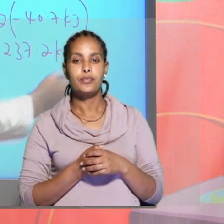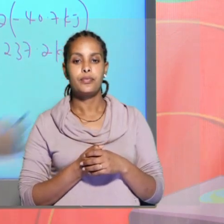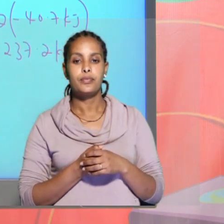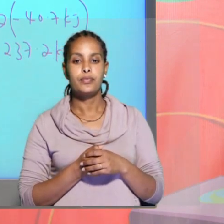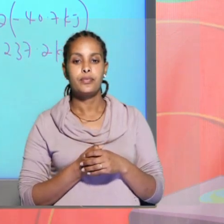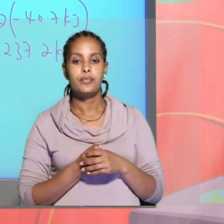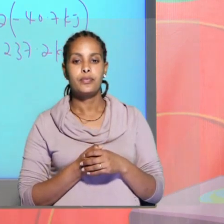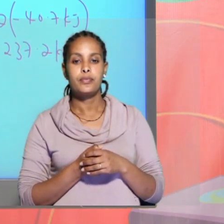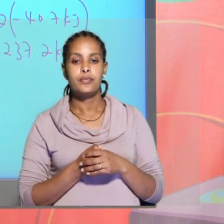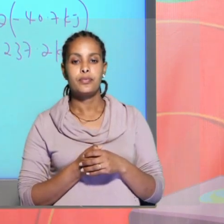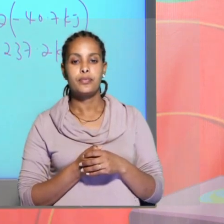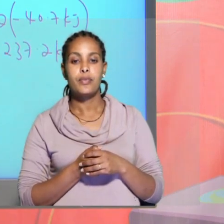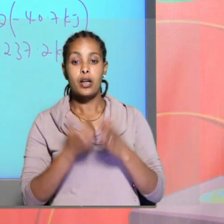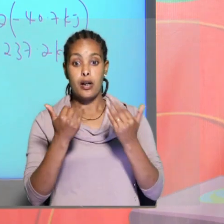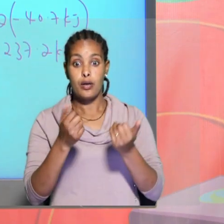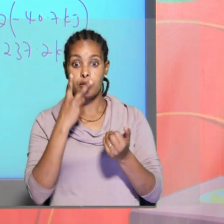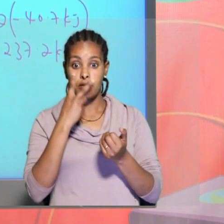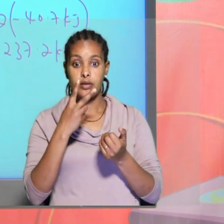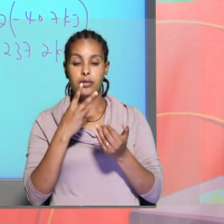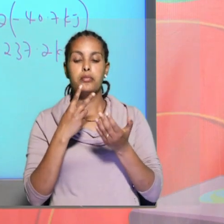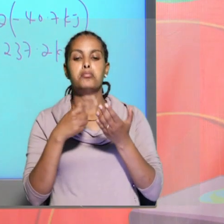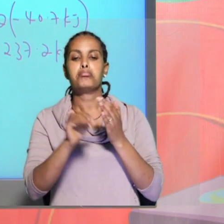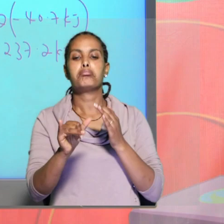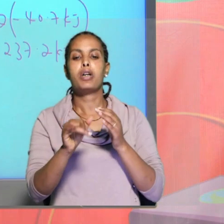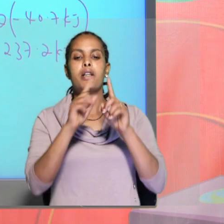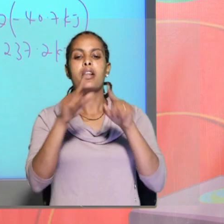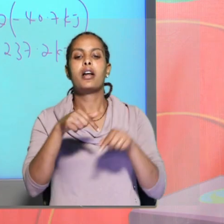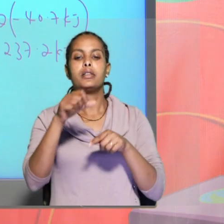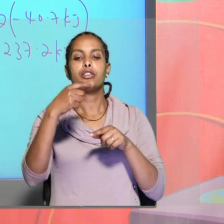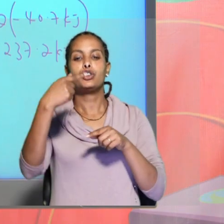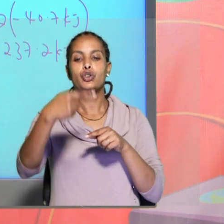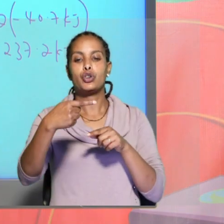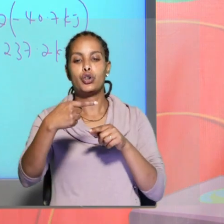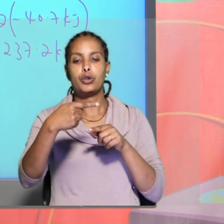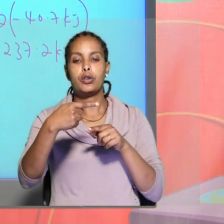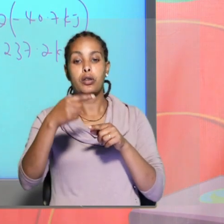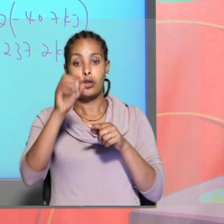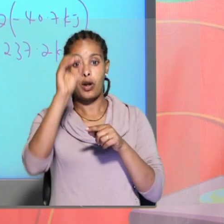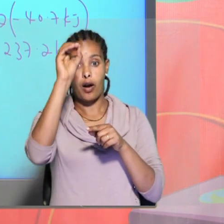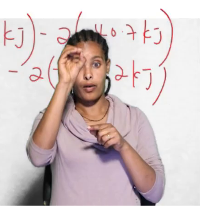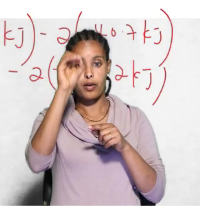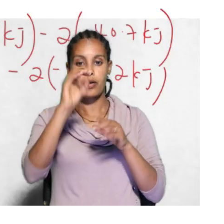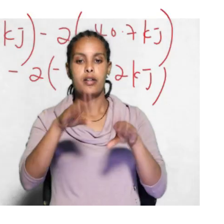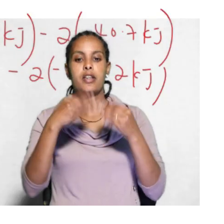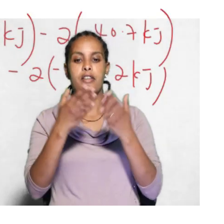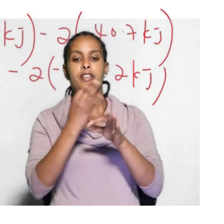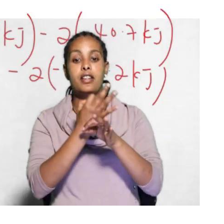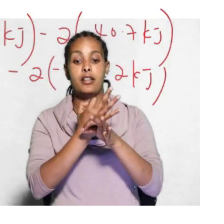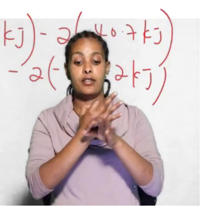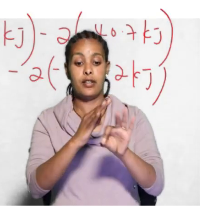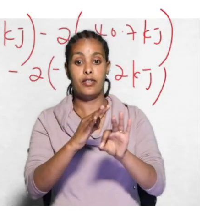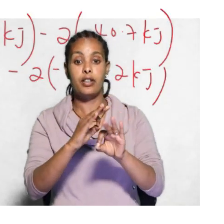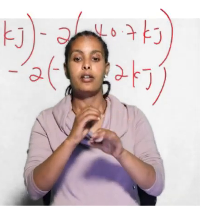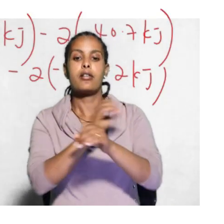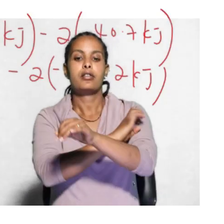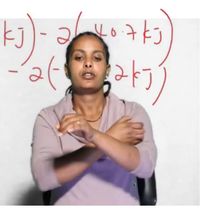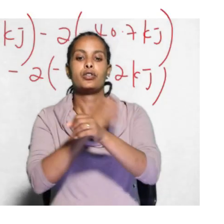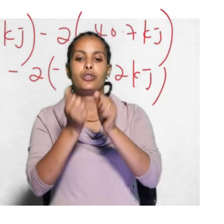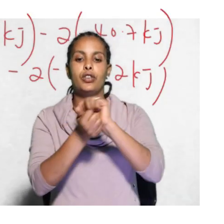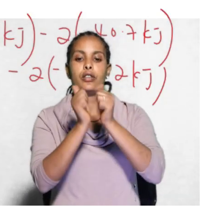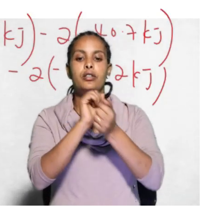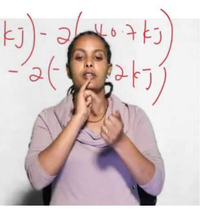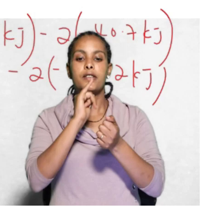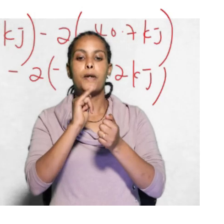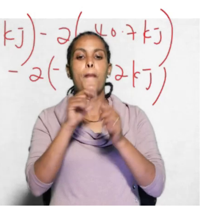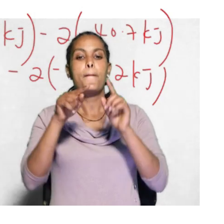kilojoule. Now this is delta G naught of the reaction. The standard Gibbs free energy change for this reaction